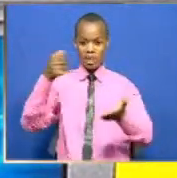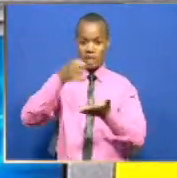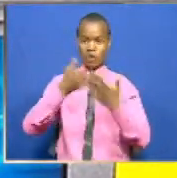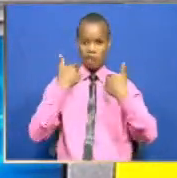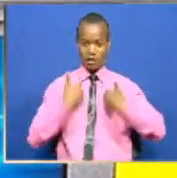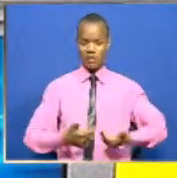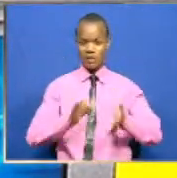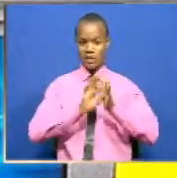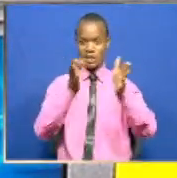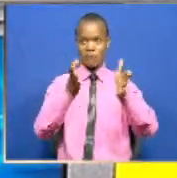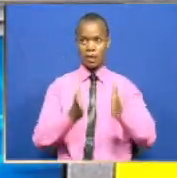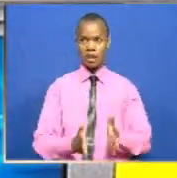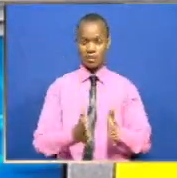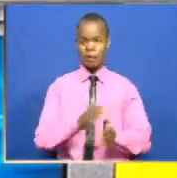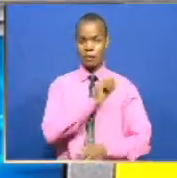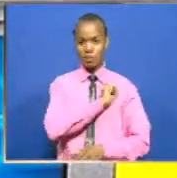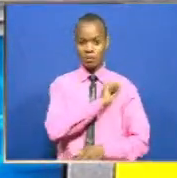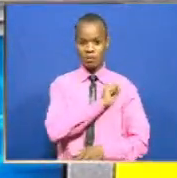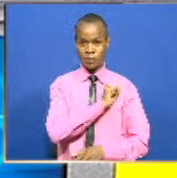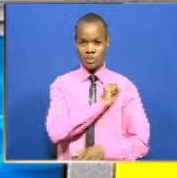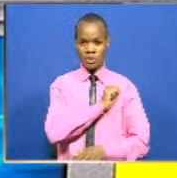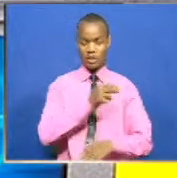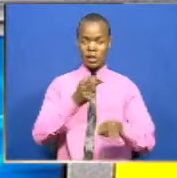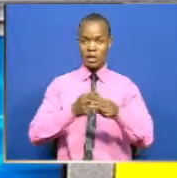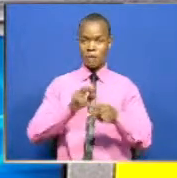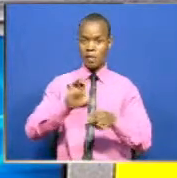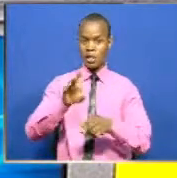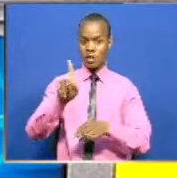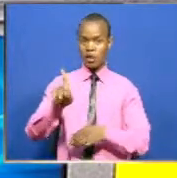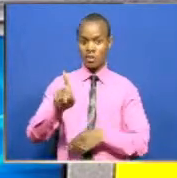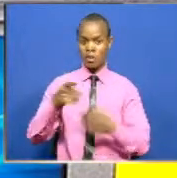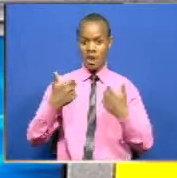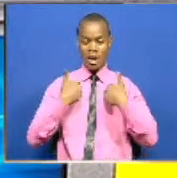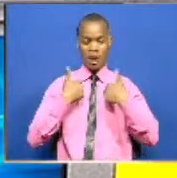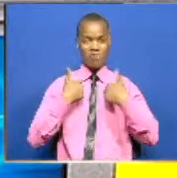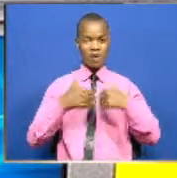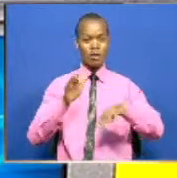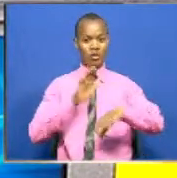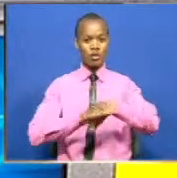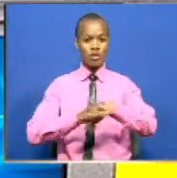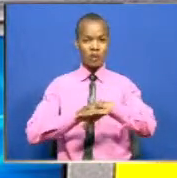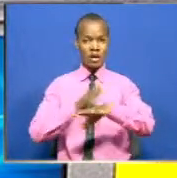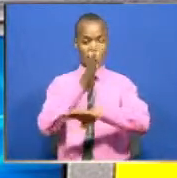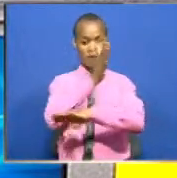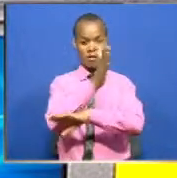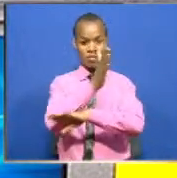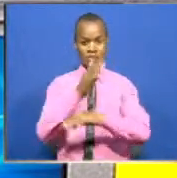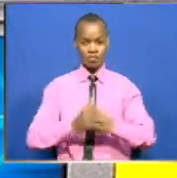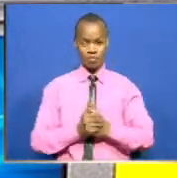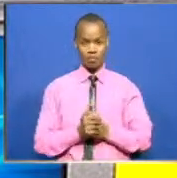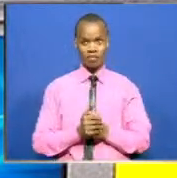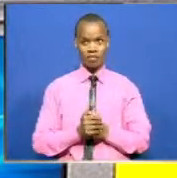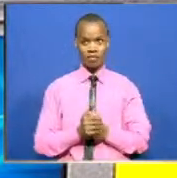sign language interpreter Simon Korotha, my name is Edward Kabasa. Have yourself a very pleasant afternoon ahead.